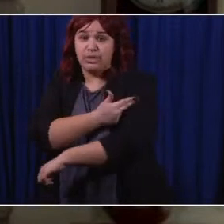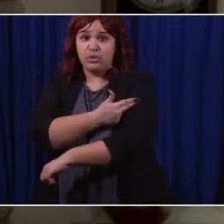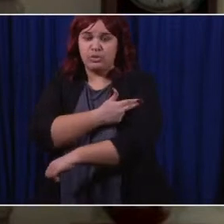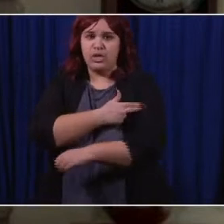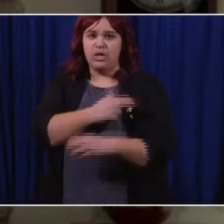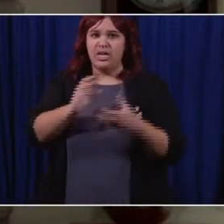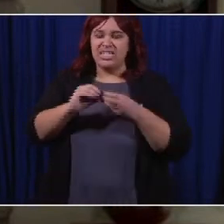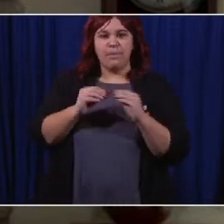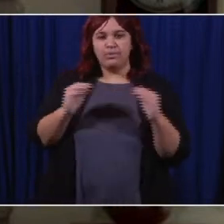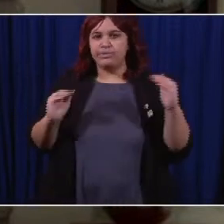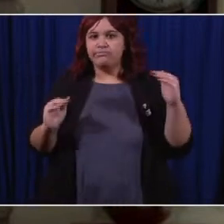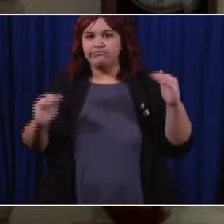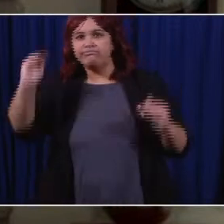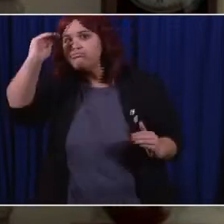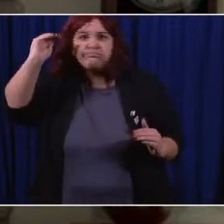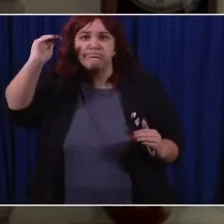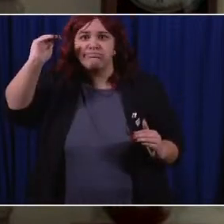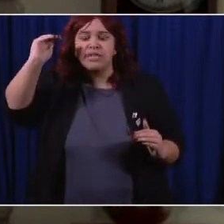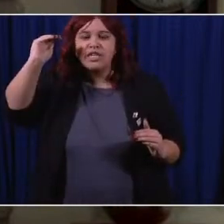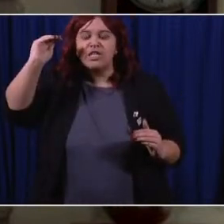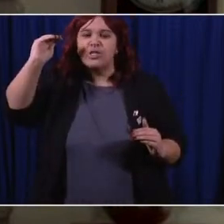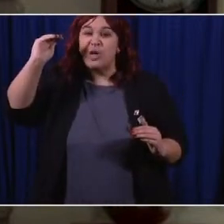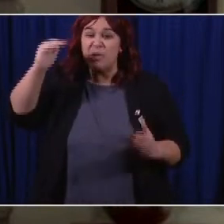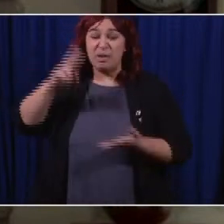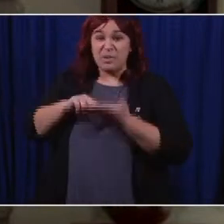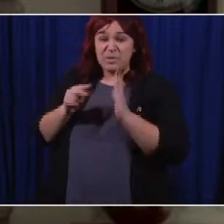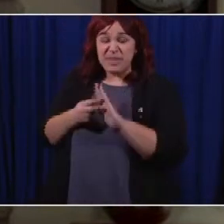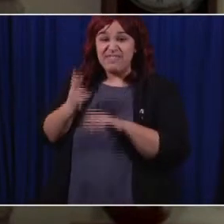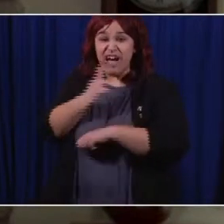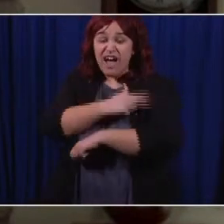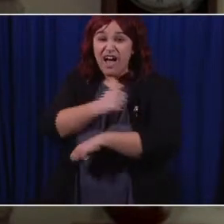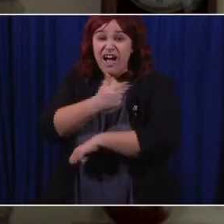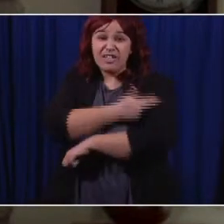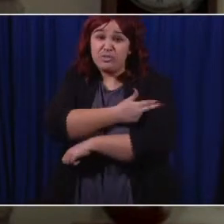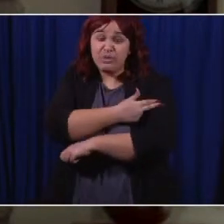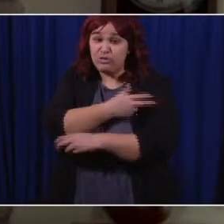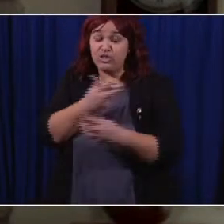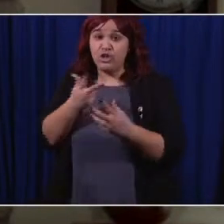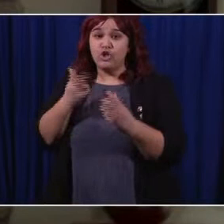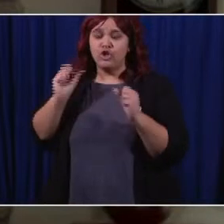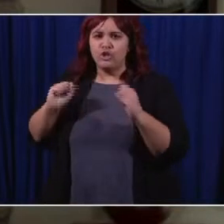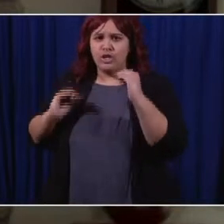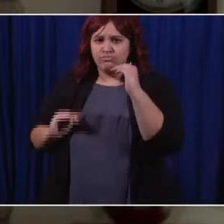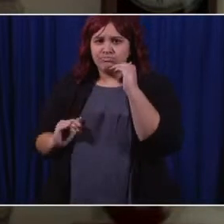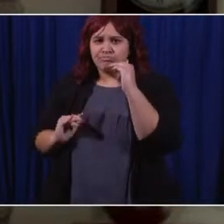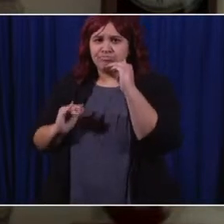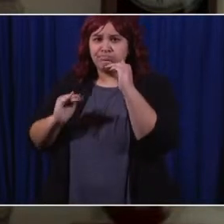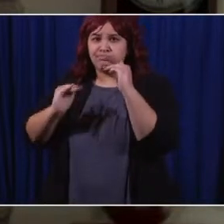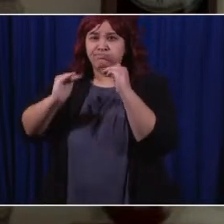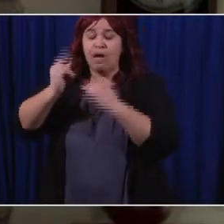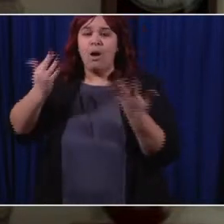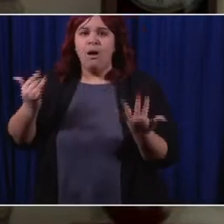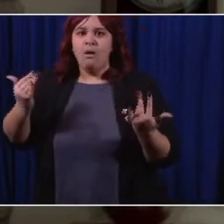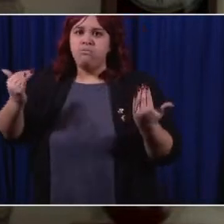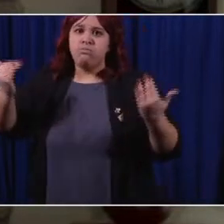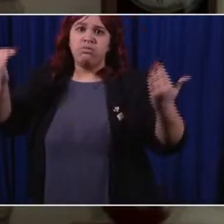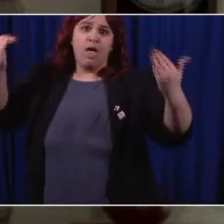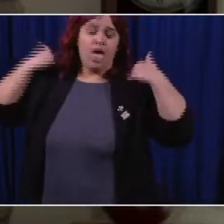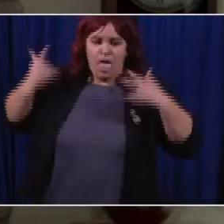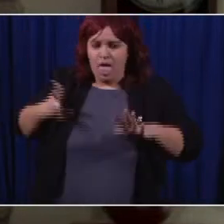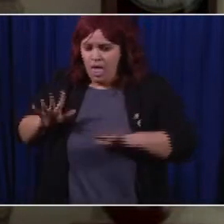that the vaccine will bring enough relief, especially since it is going to those healthcare workers who we were concerned about becoming